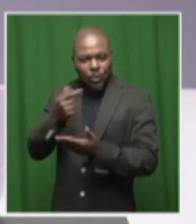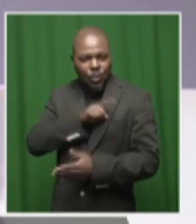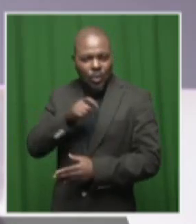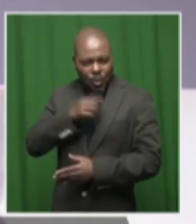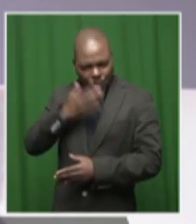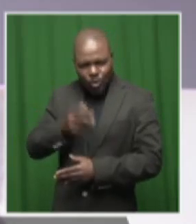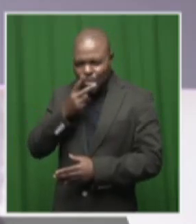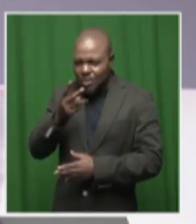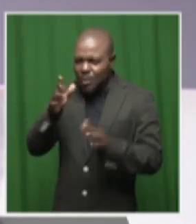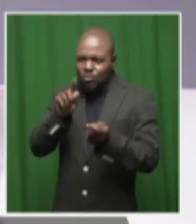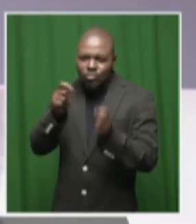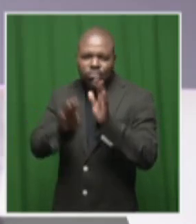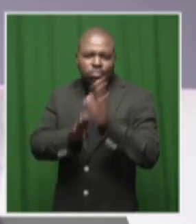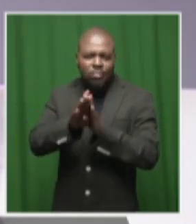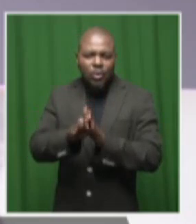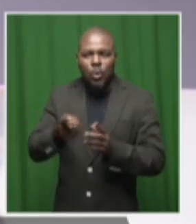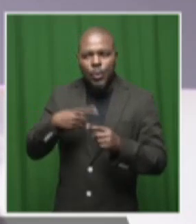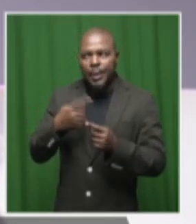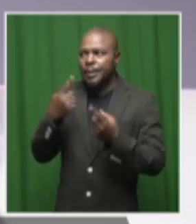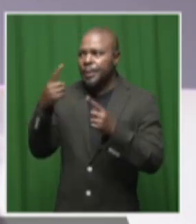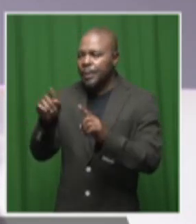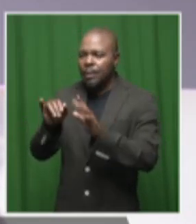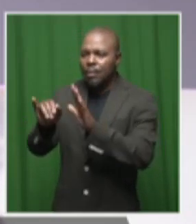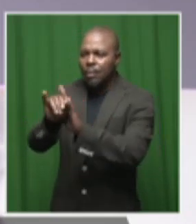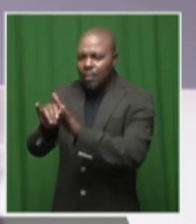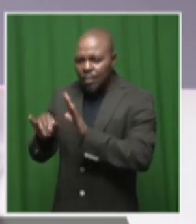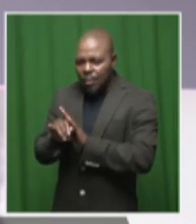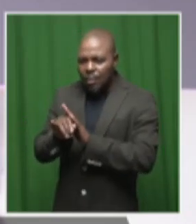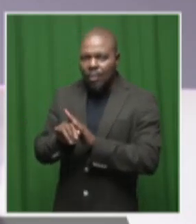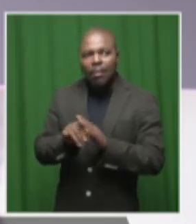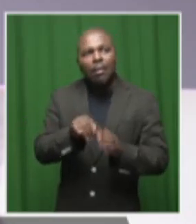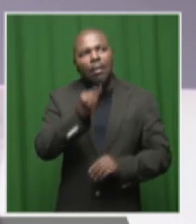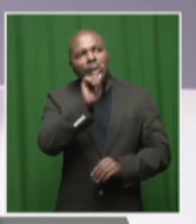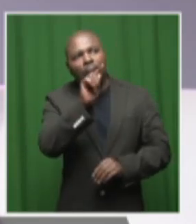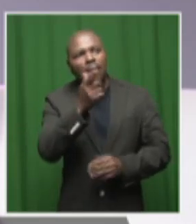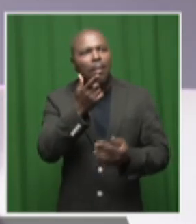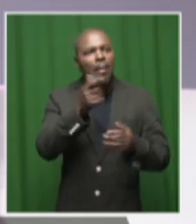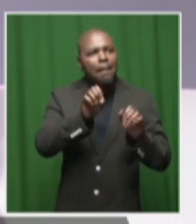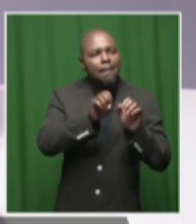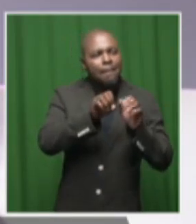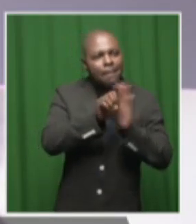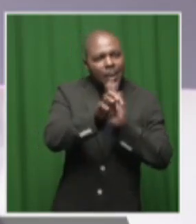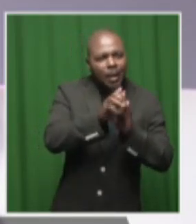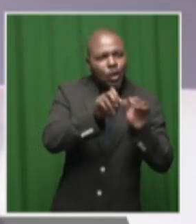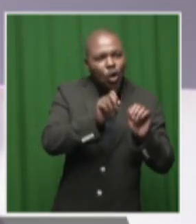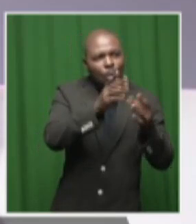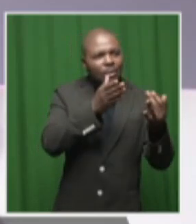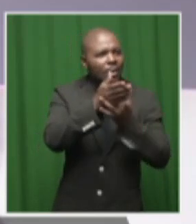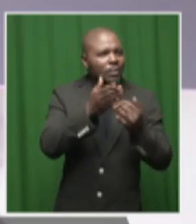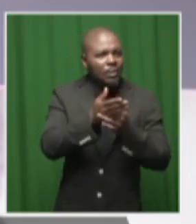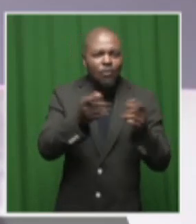as a people, and we identify access to market opportunities across all sectors that we